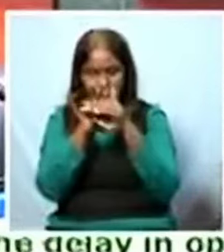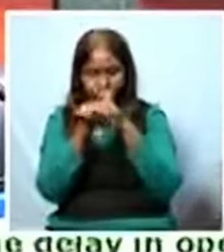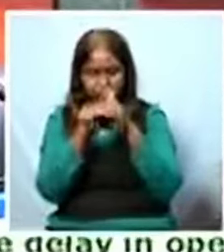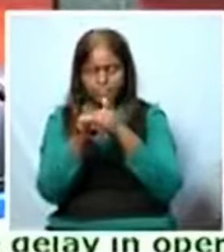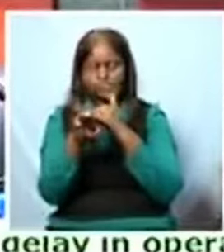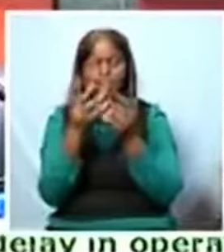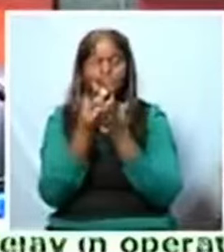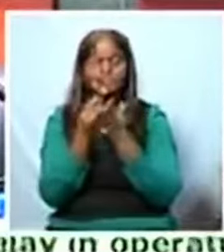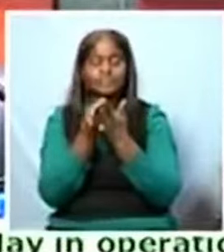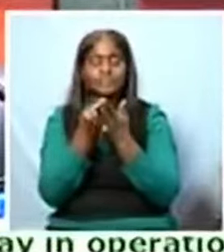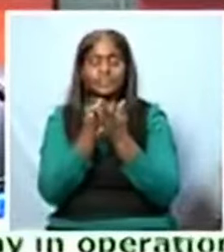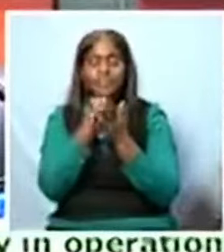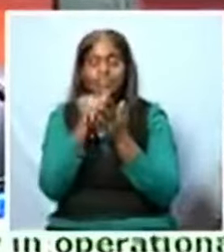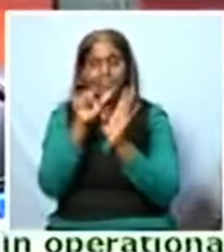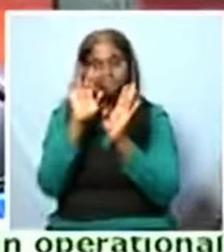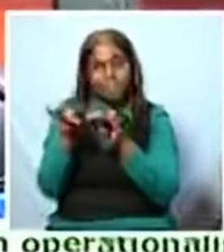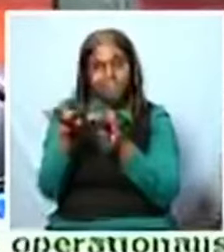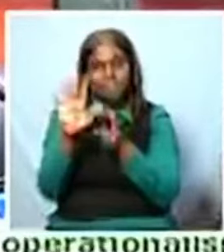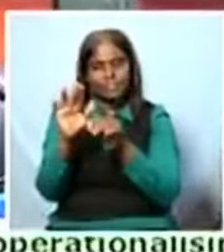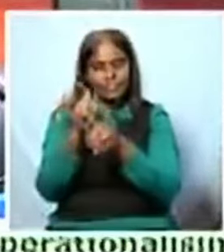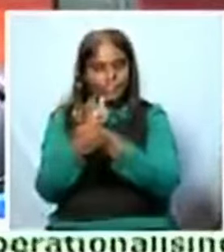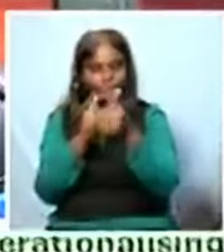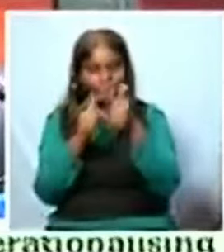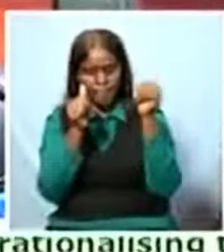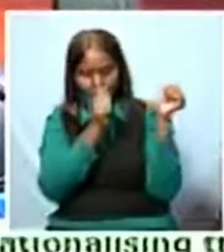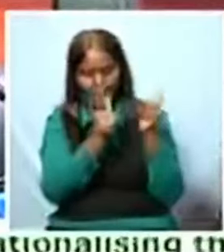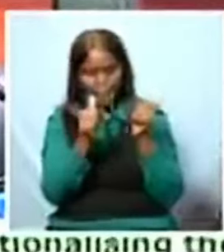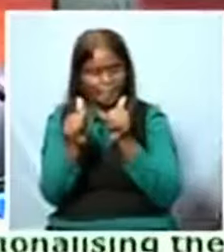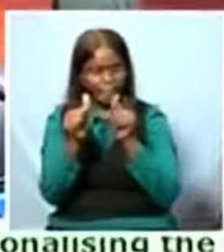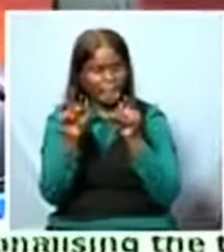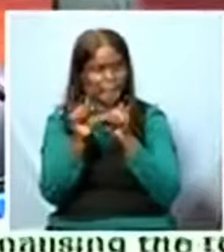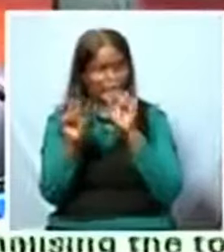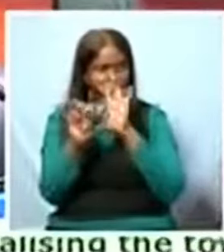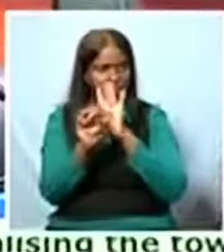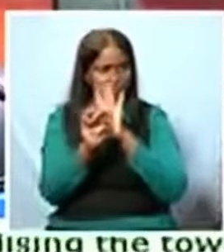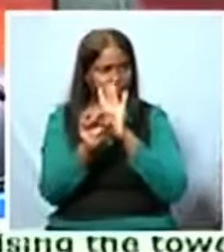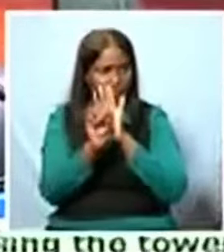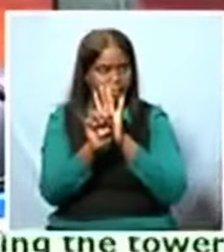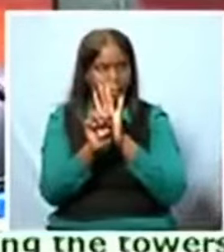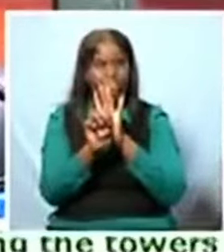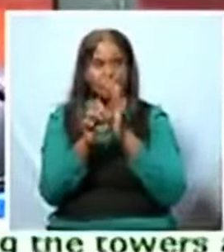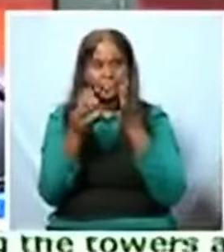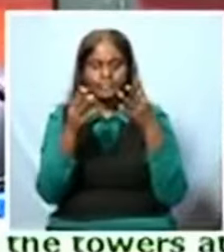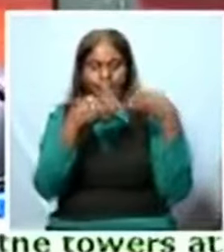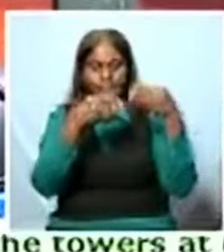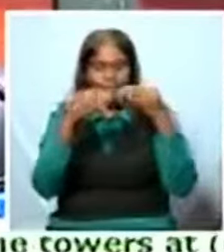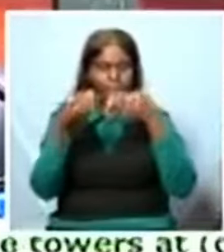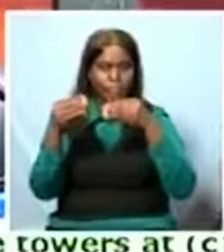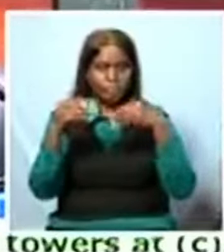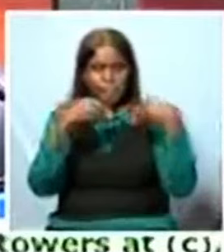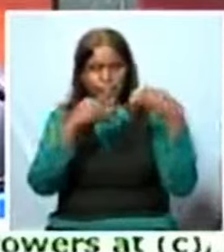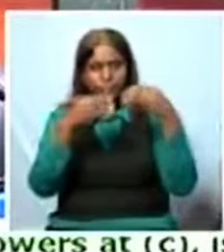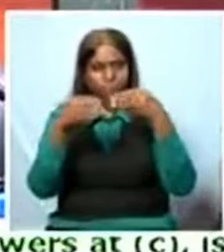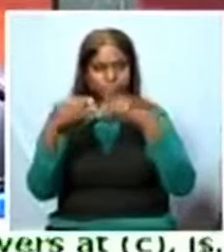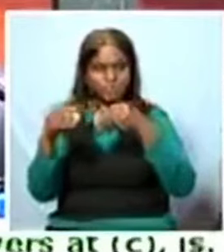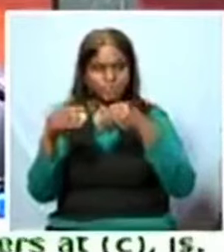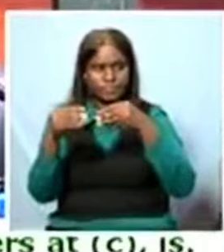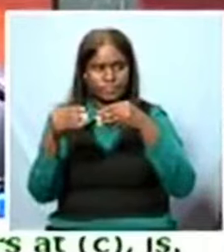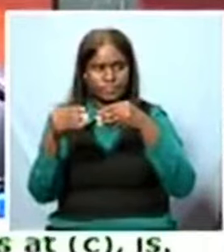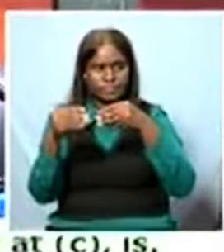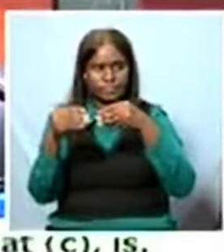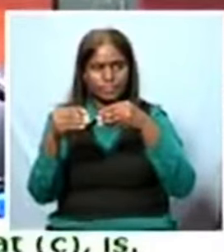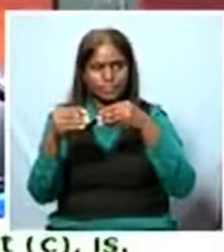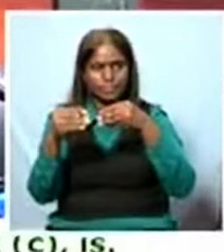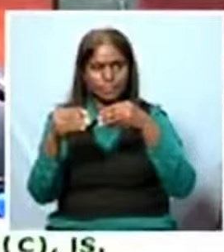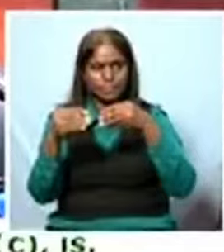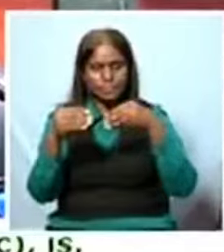Fund, notwithstanding other activities such as the sale of